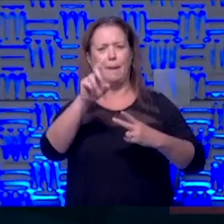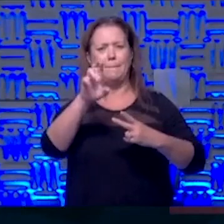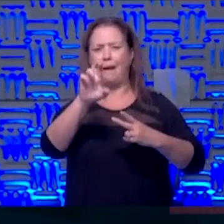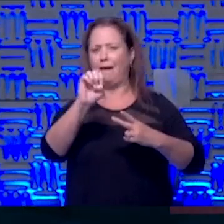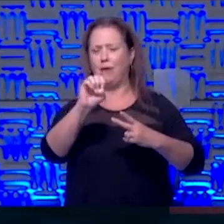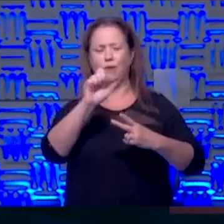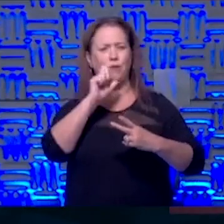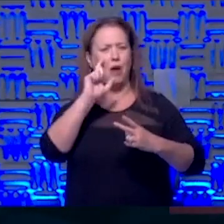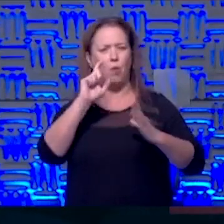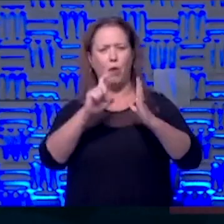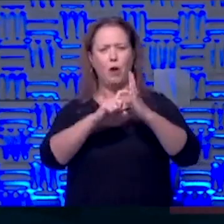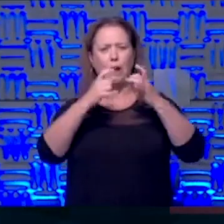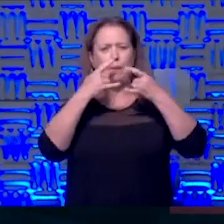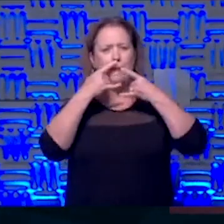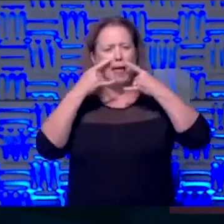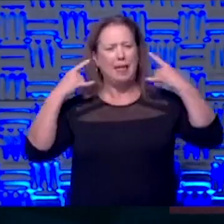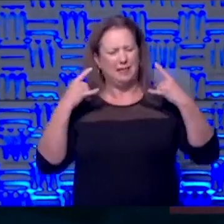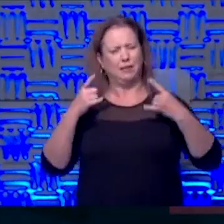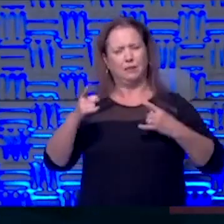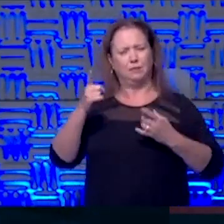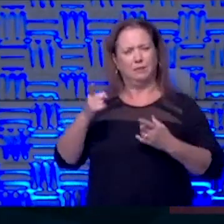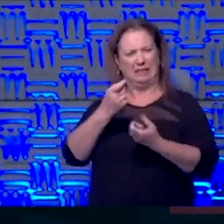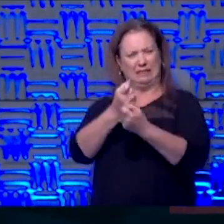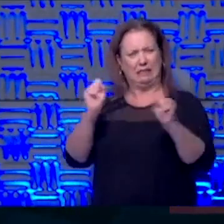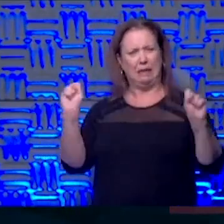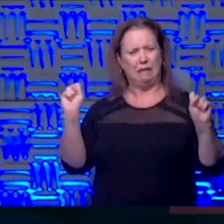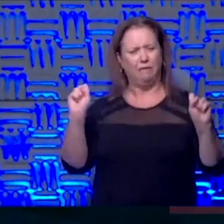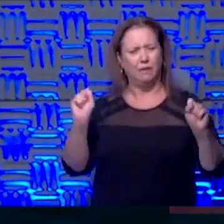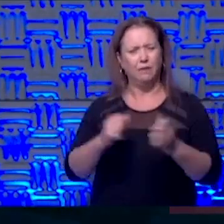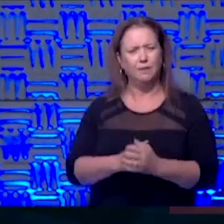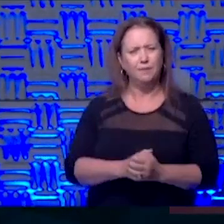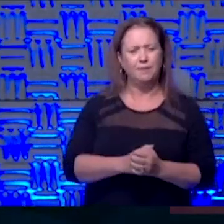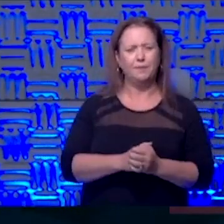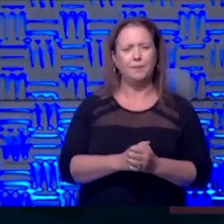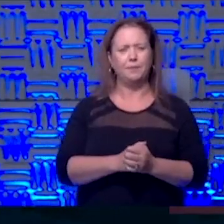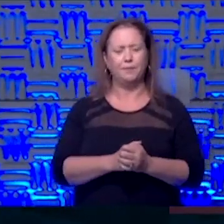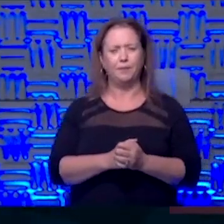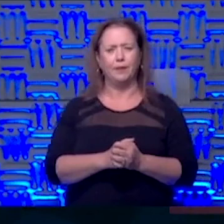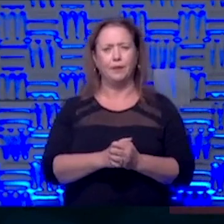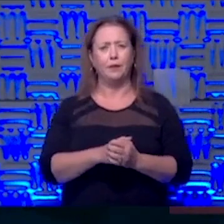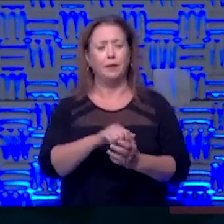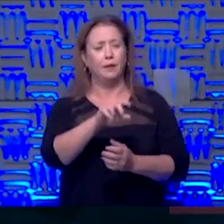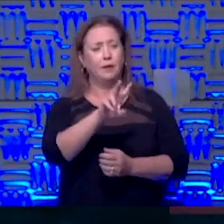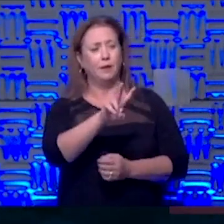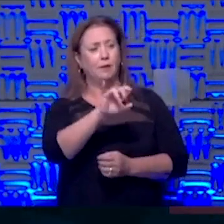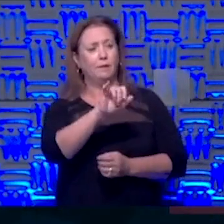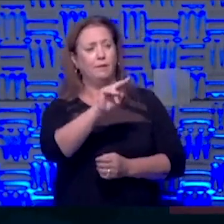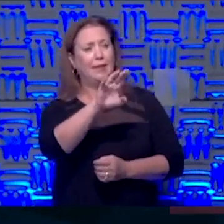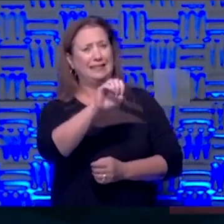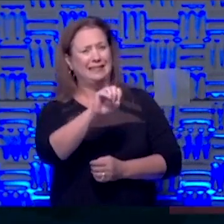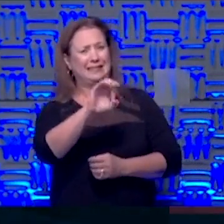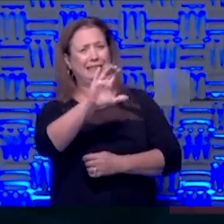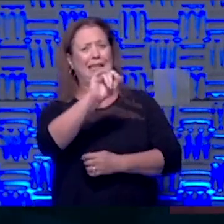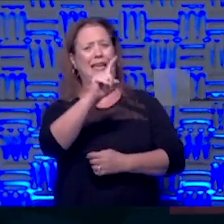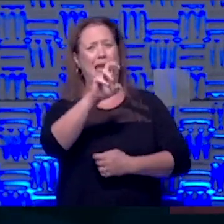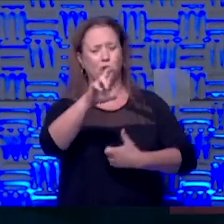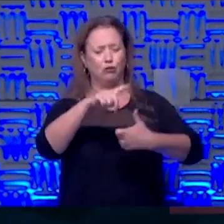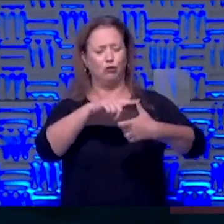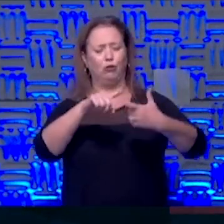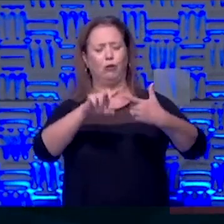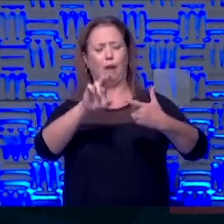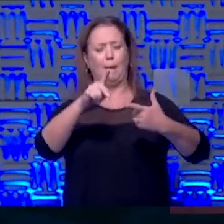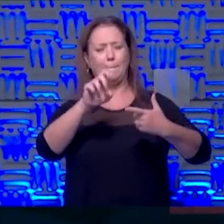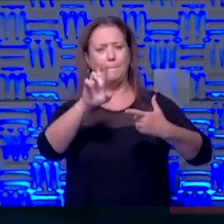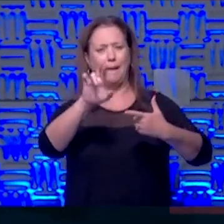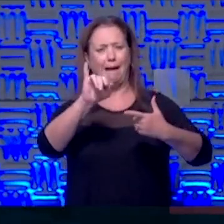Royals or their opponents, and he wants to know, is that safe? All right, Vince. Catcher, umpire,